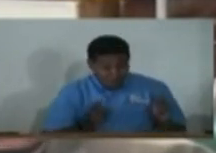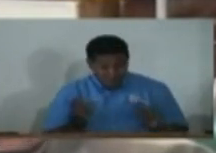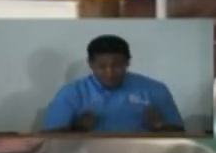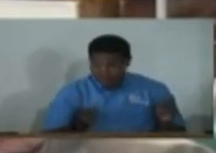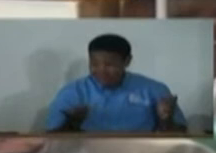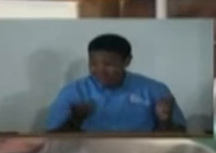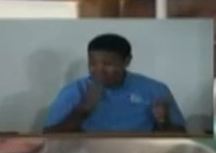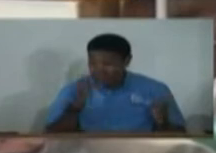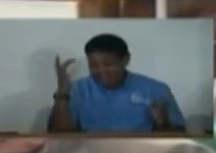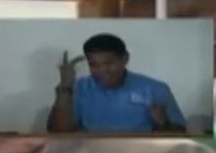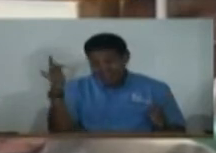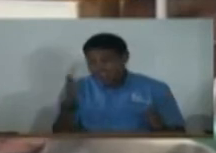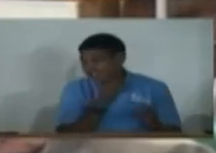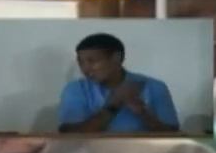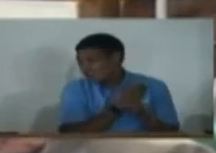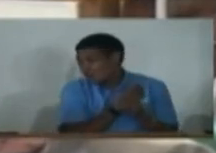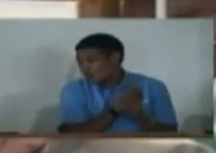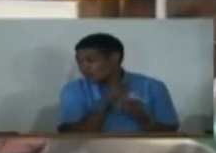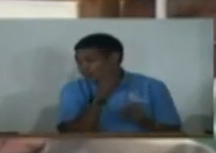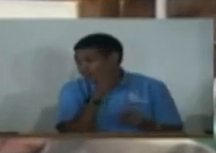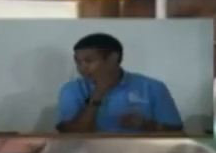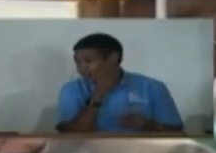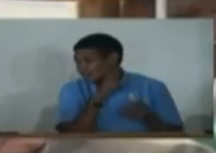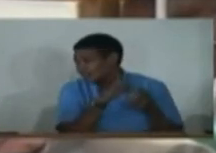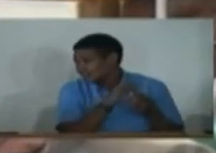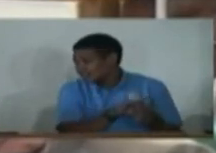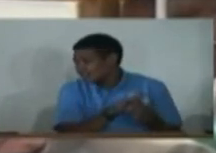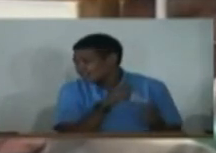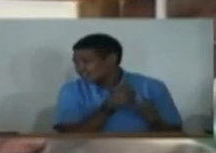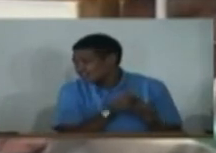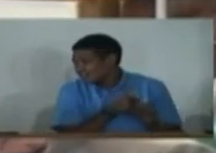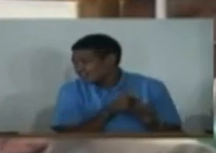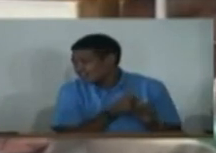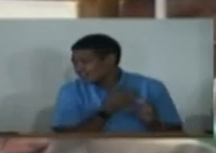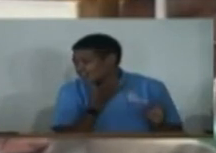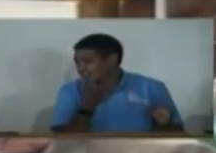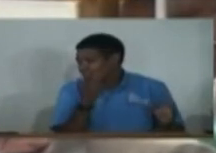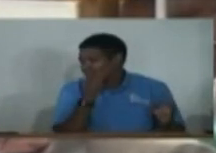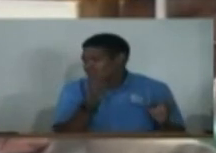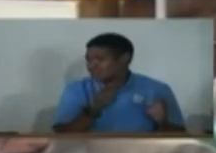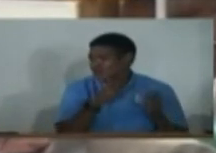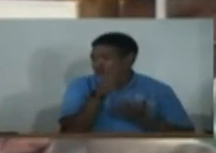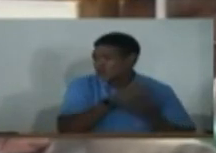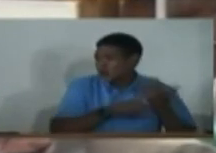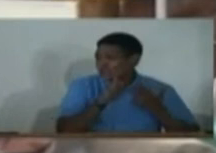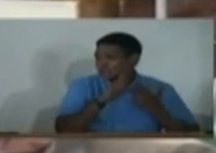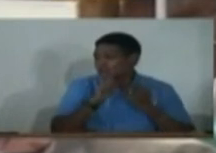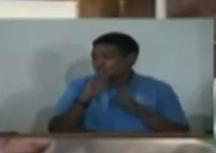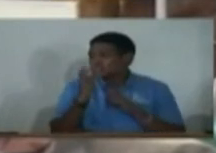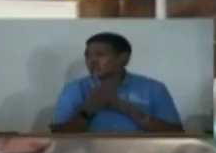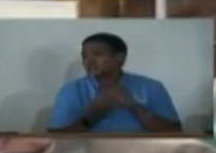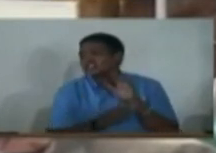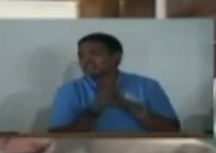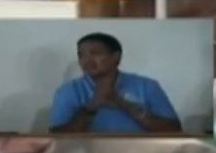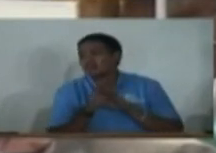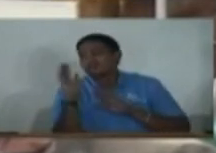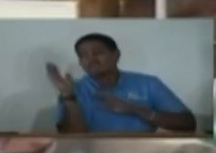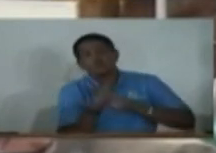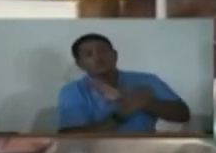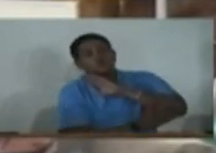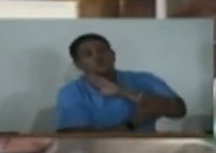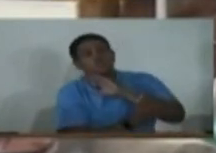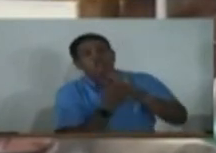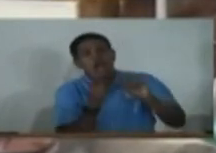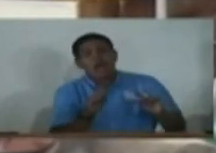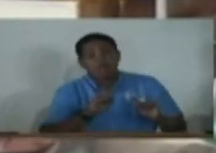the intellectual property regimes across the world are connected to the social and cultural development of those countries. And when I